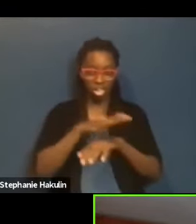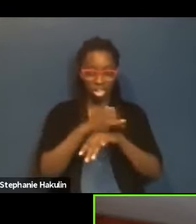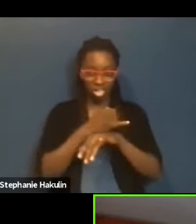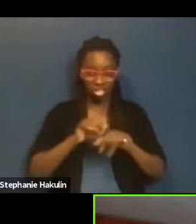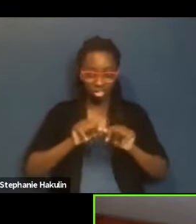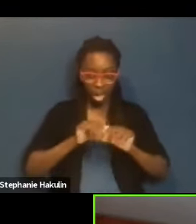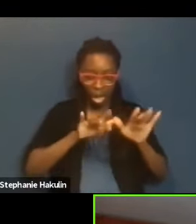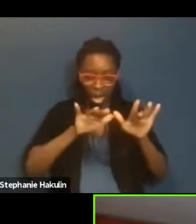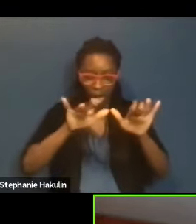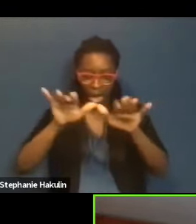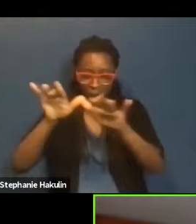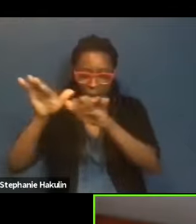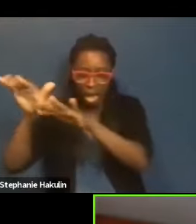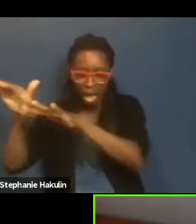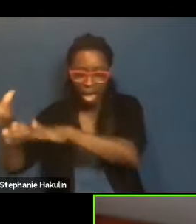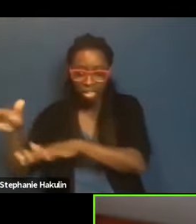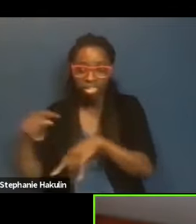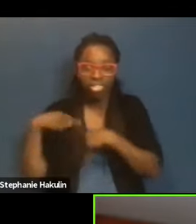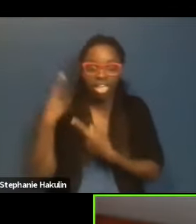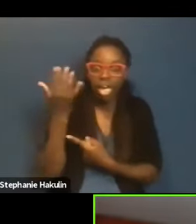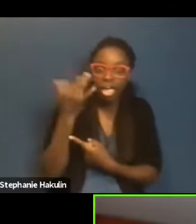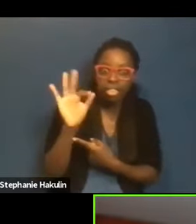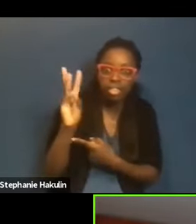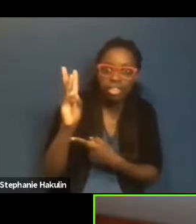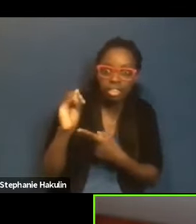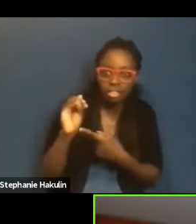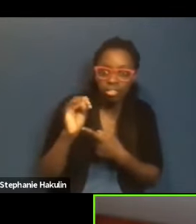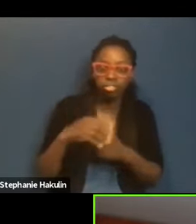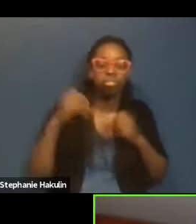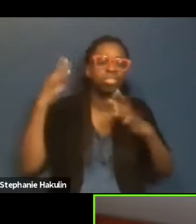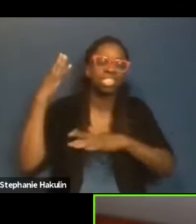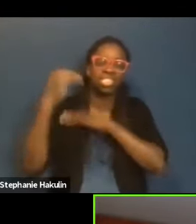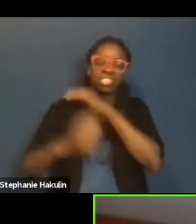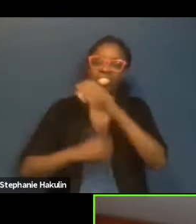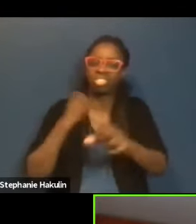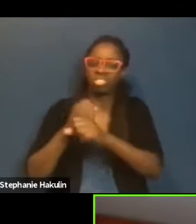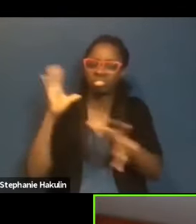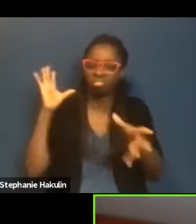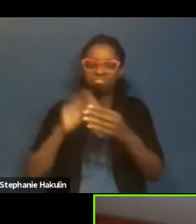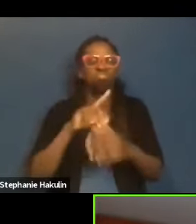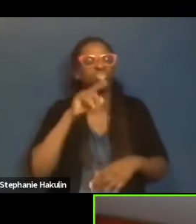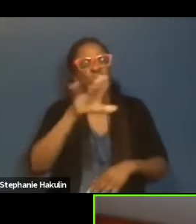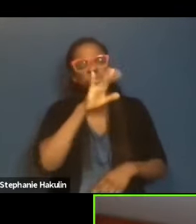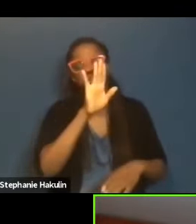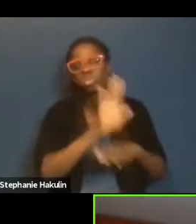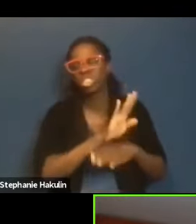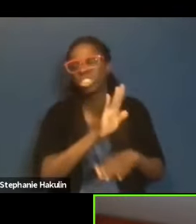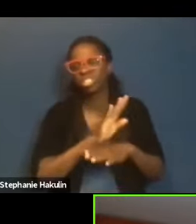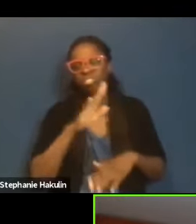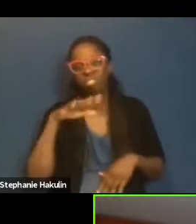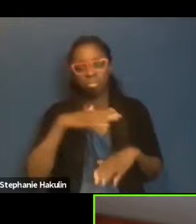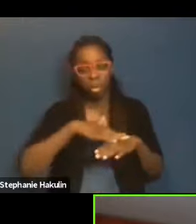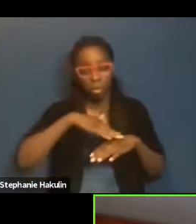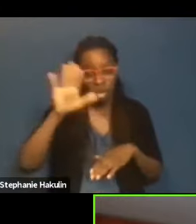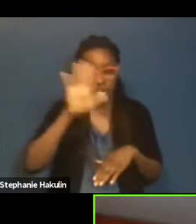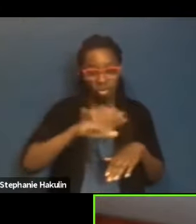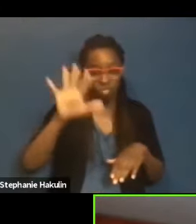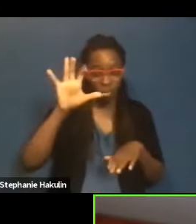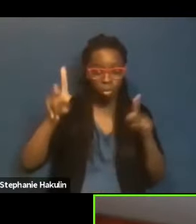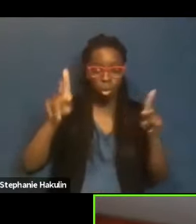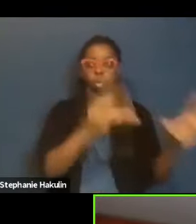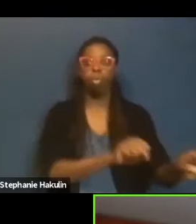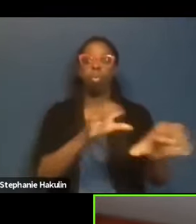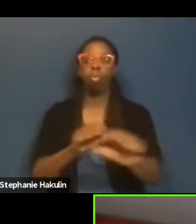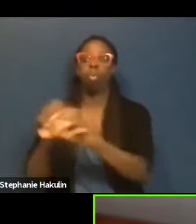of corruption, 526 years of colonial rule. On the 7th day, the kindling was just waiting to be